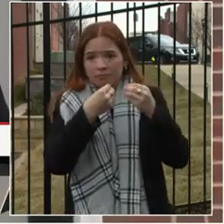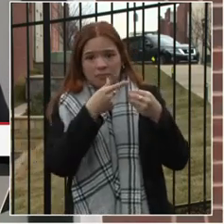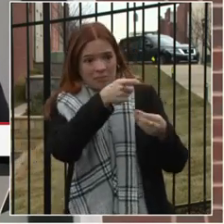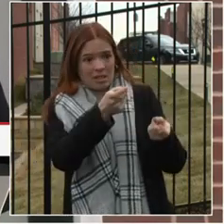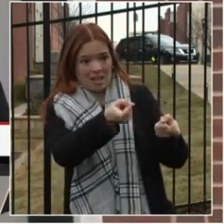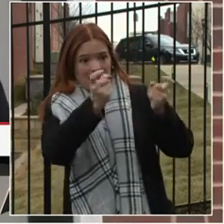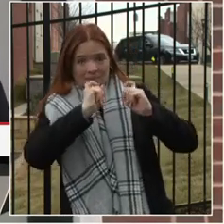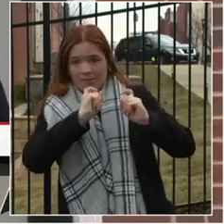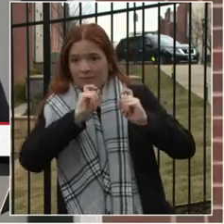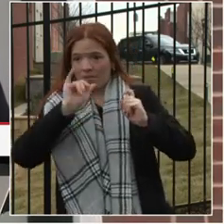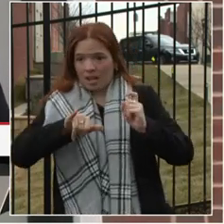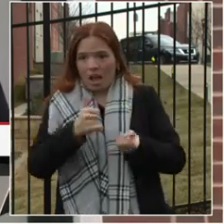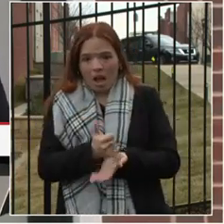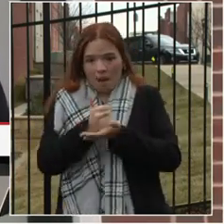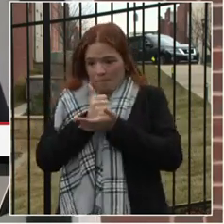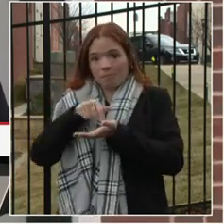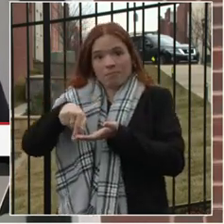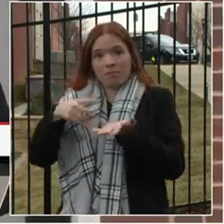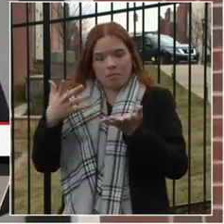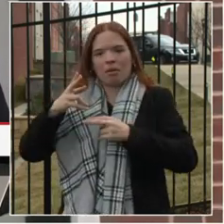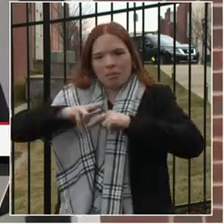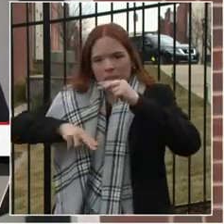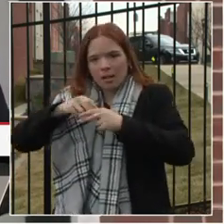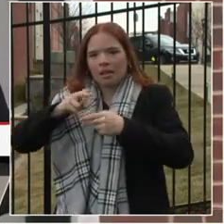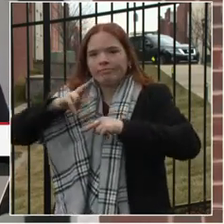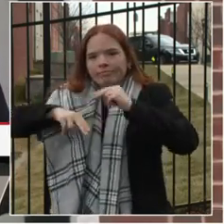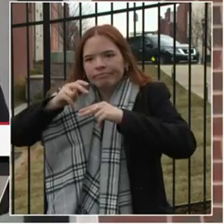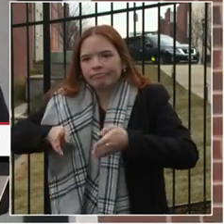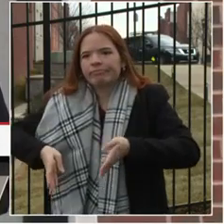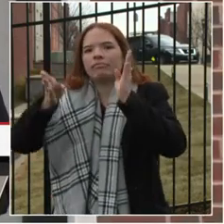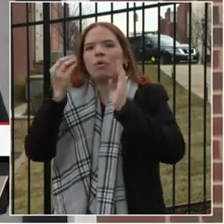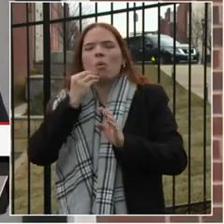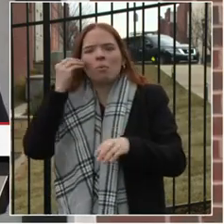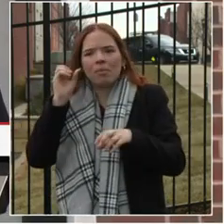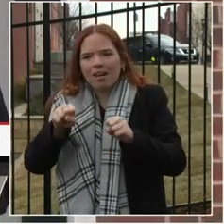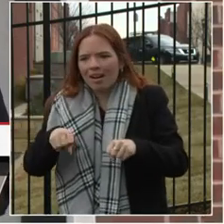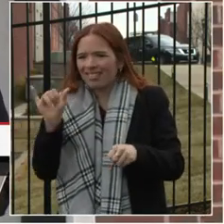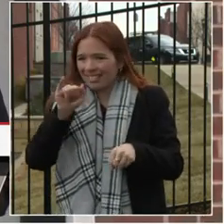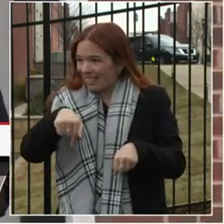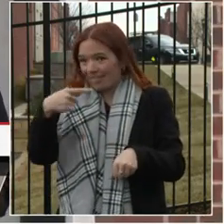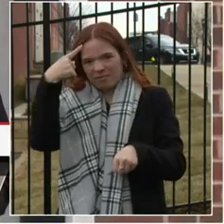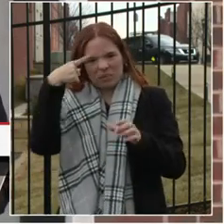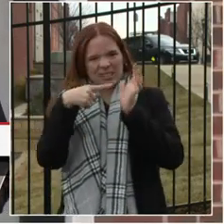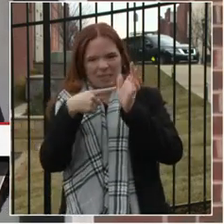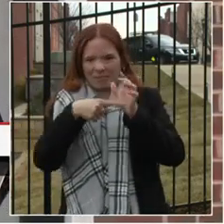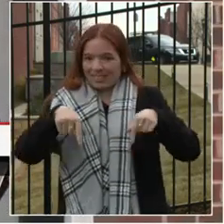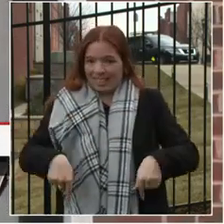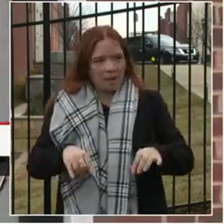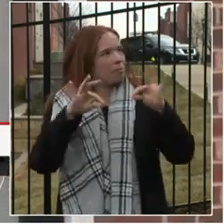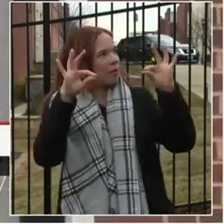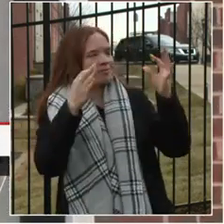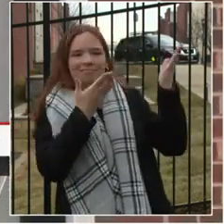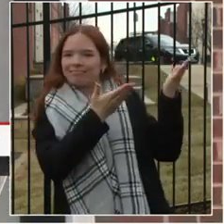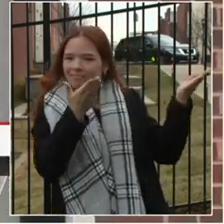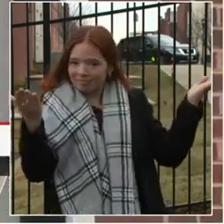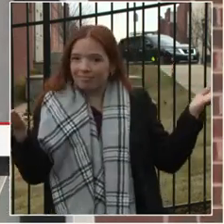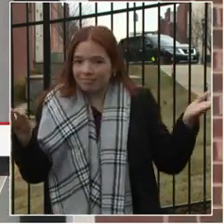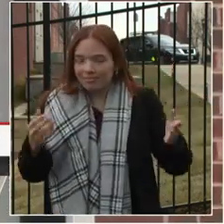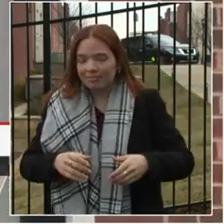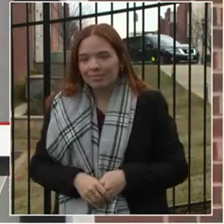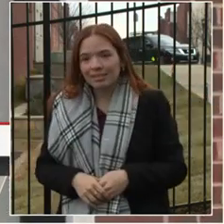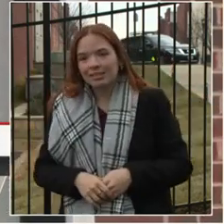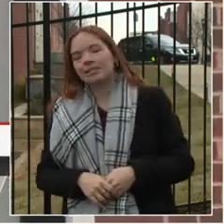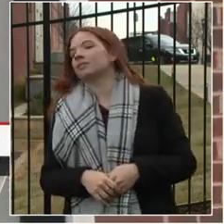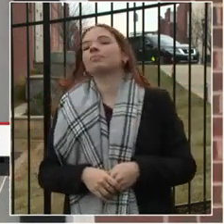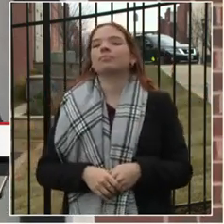our housing goals. So we have an example right here in Ward 5. We are also very focused on